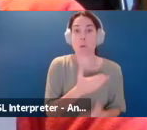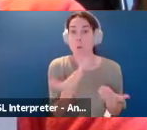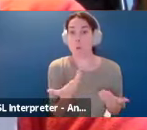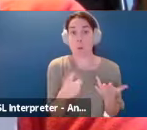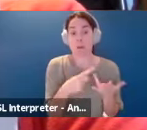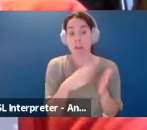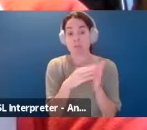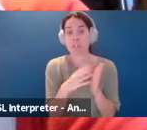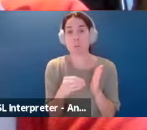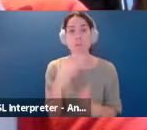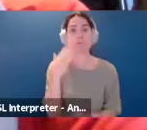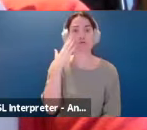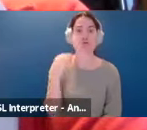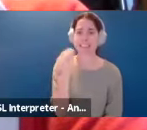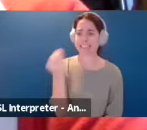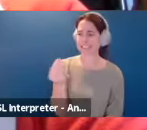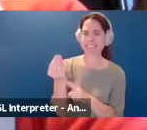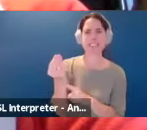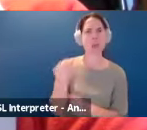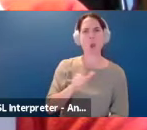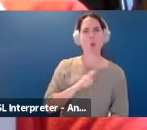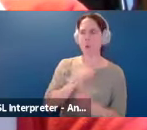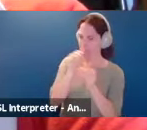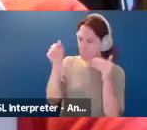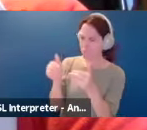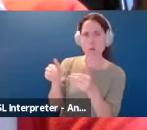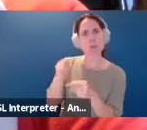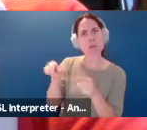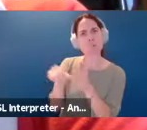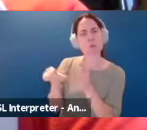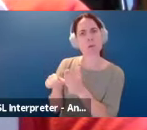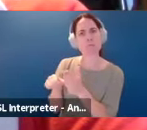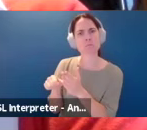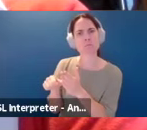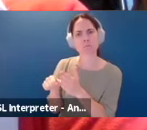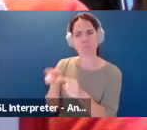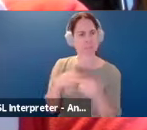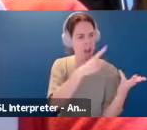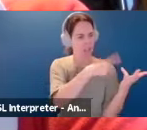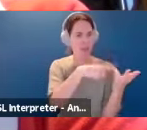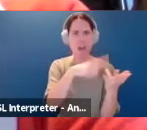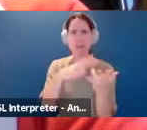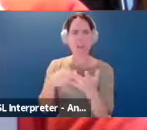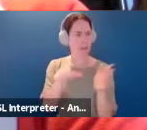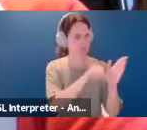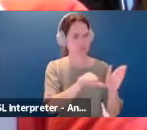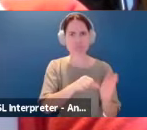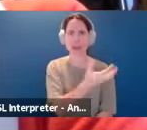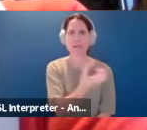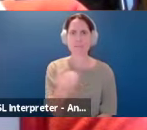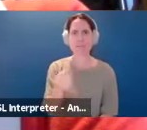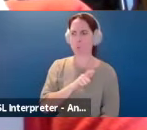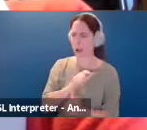a concern that um a dread that looking at racism in particular actually